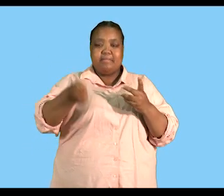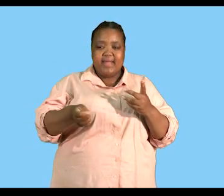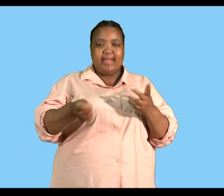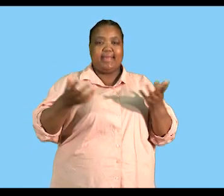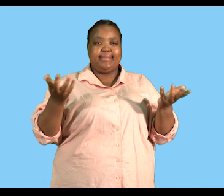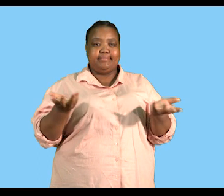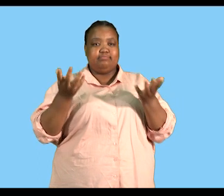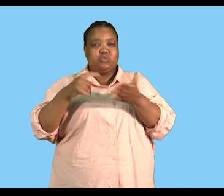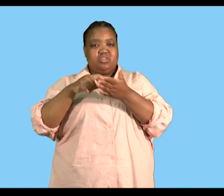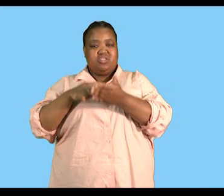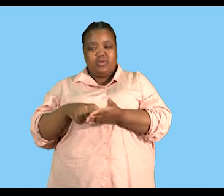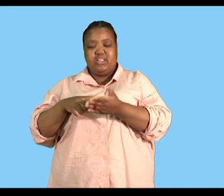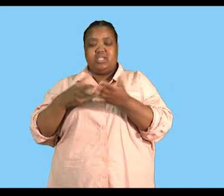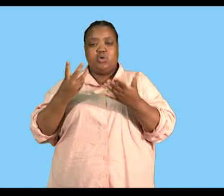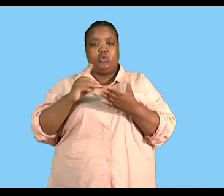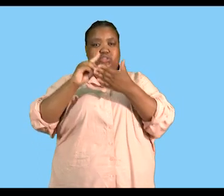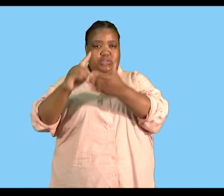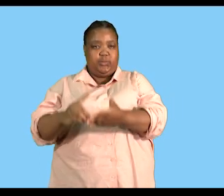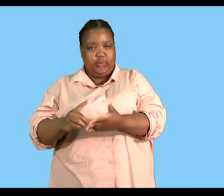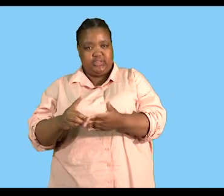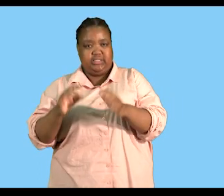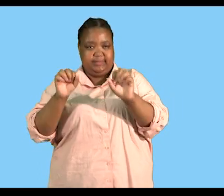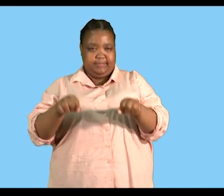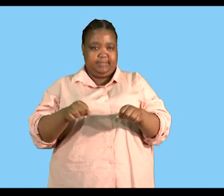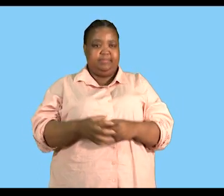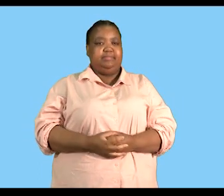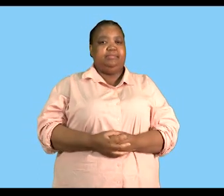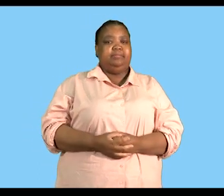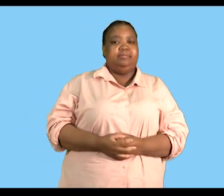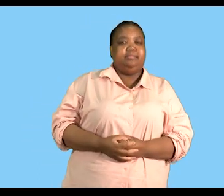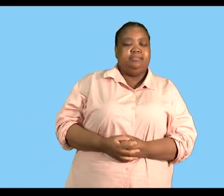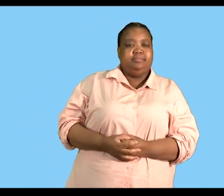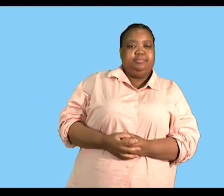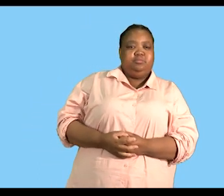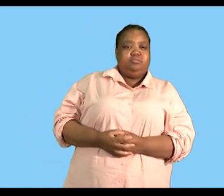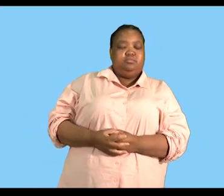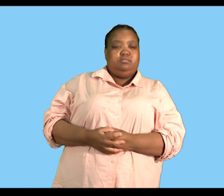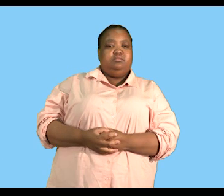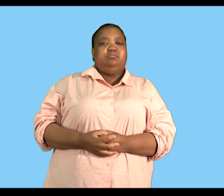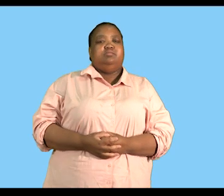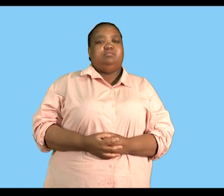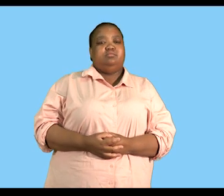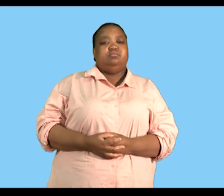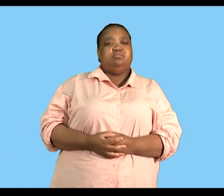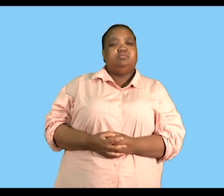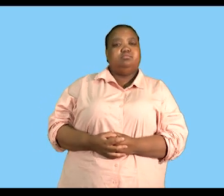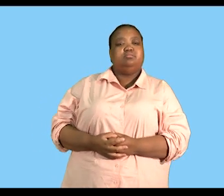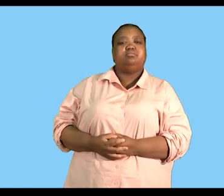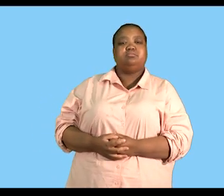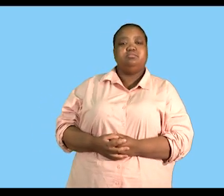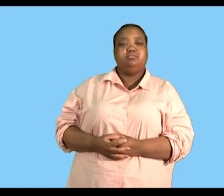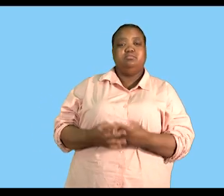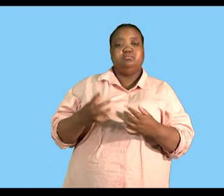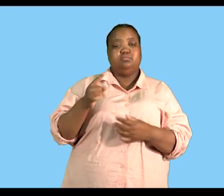it's a credit or it's a deposit, whether it's a credit or a debit. Now looking at the first question,